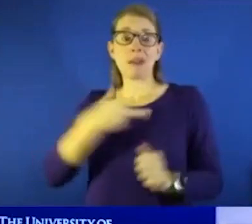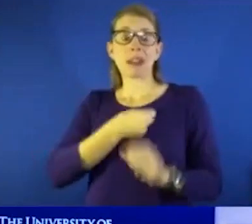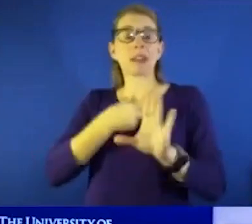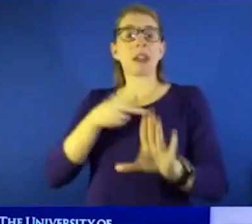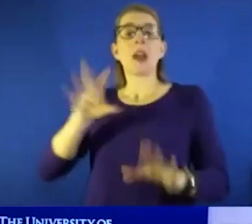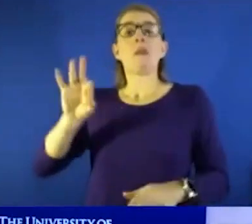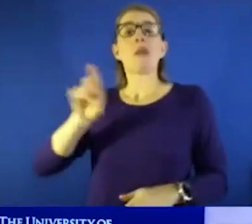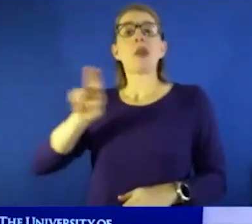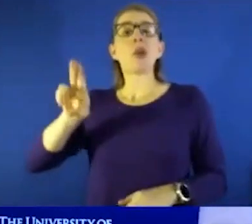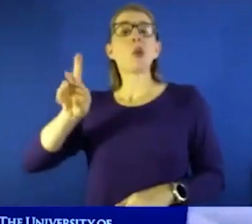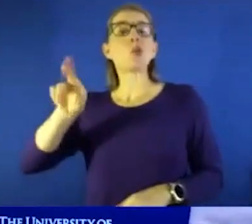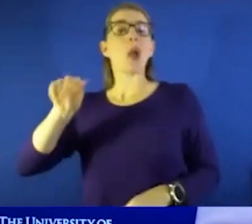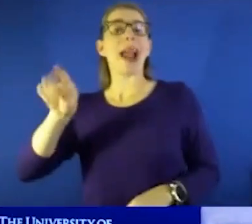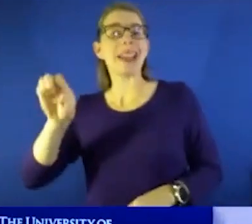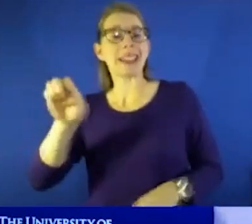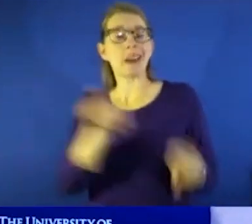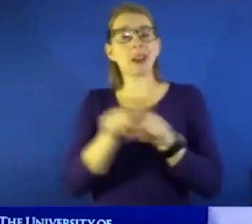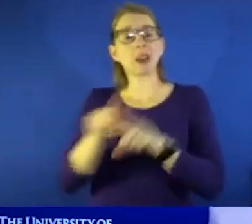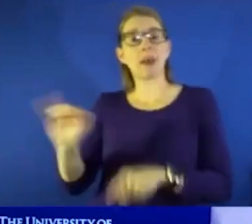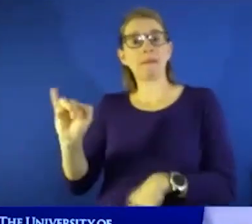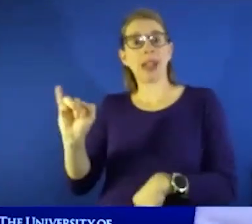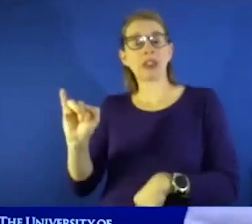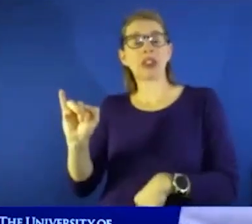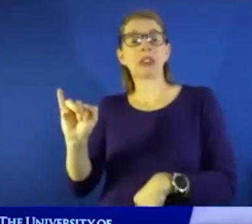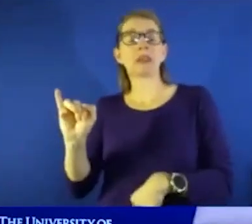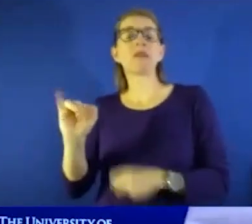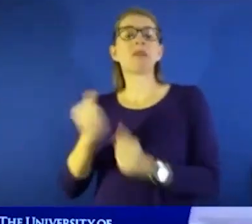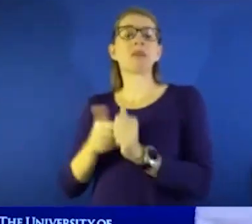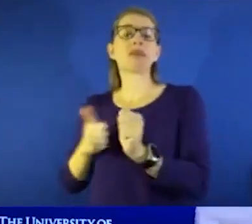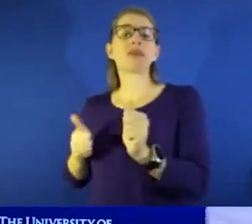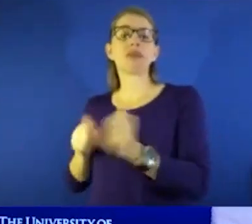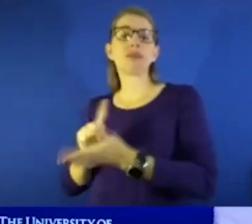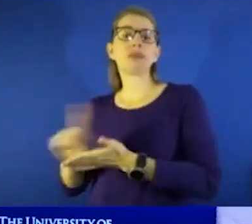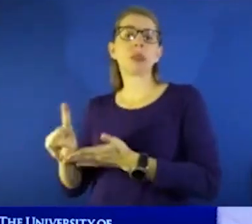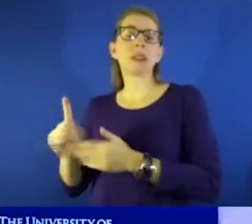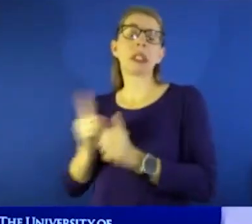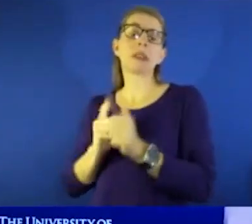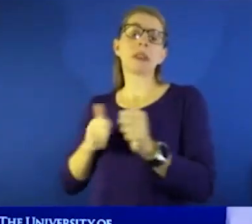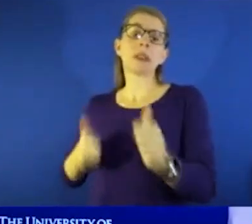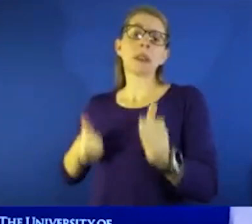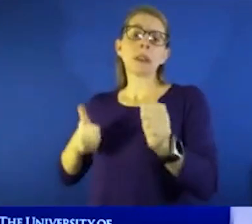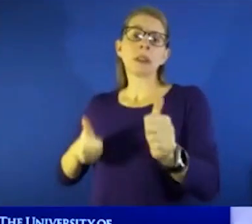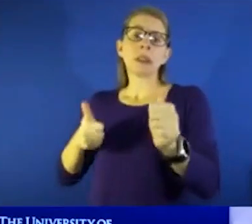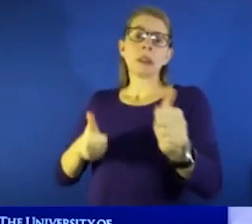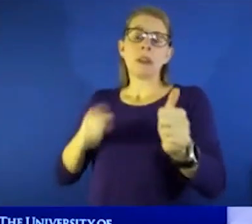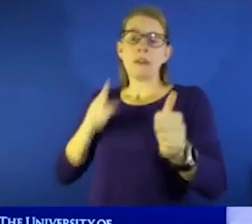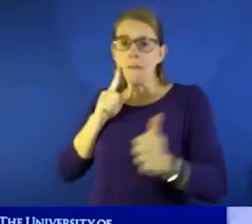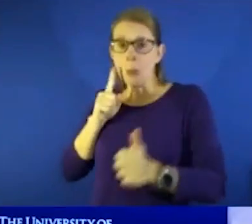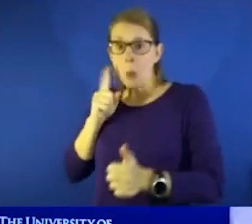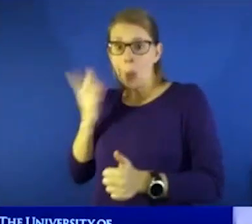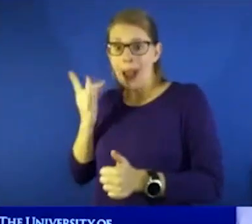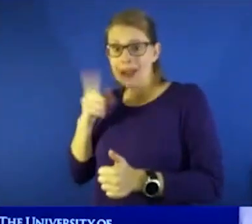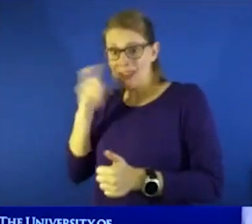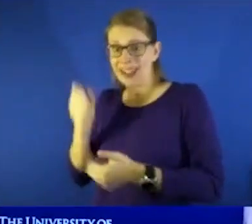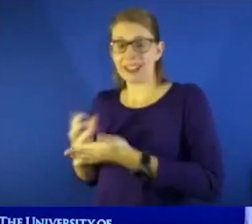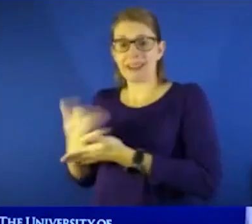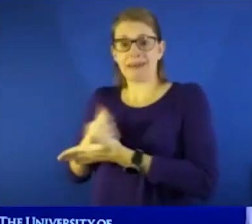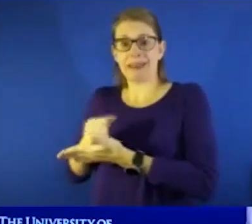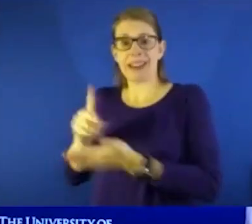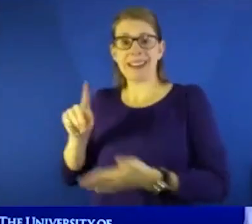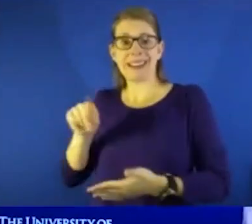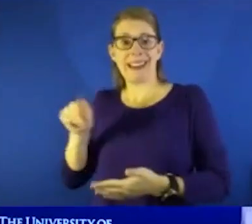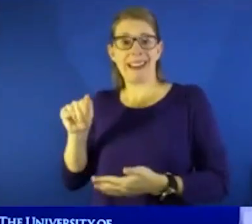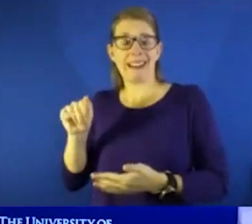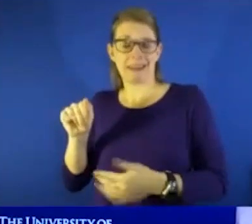rates and infections, they lag behind a week as they're doing the data collection, but it's based on per capita, so it's not necessarily just